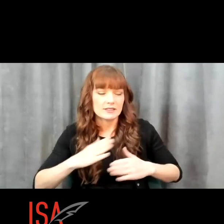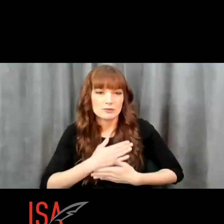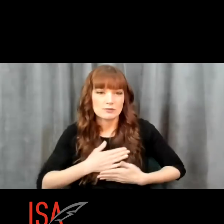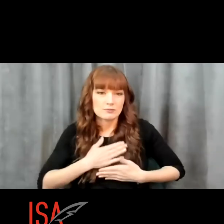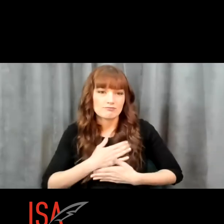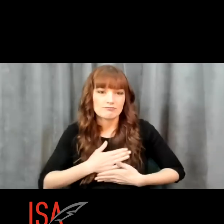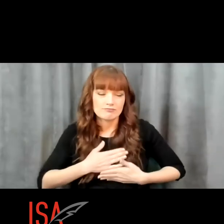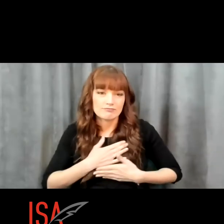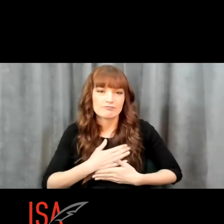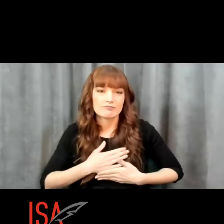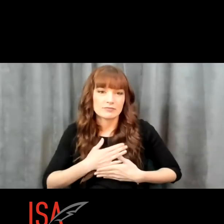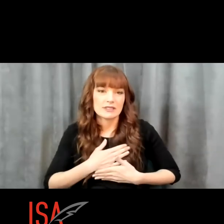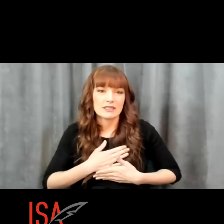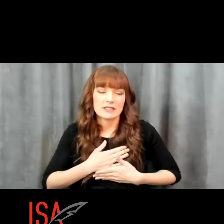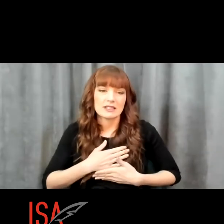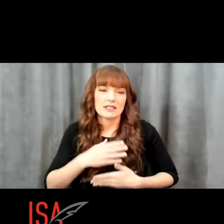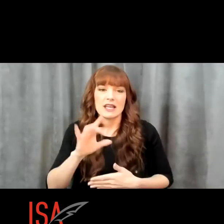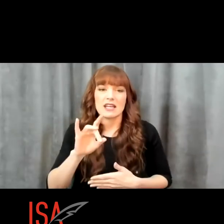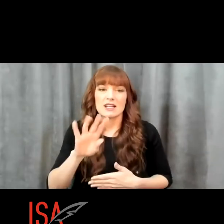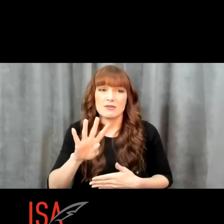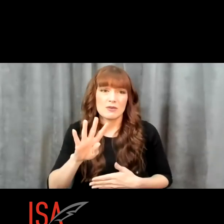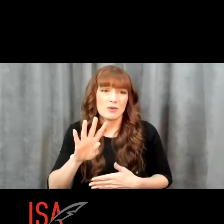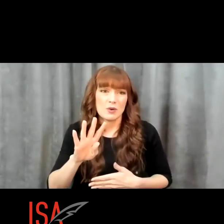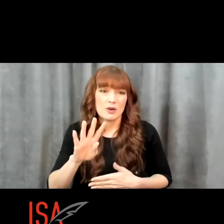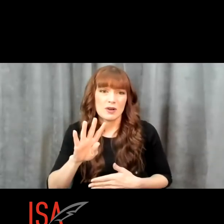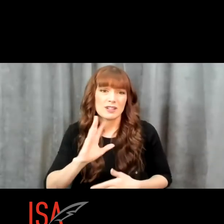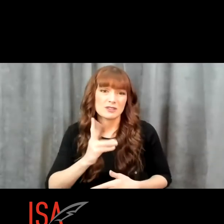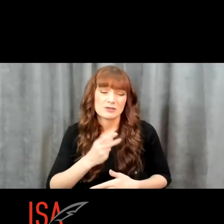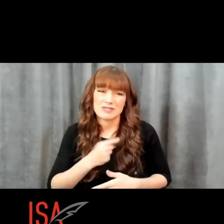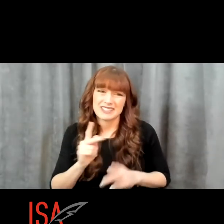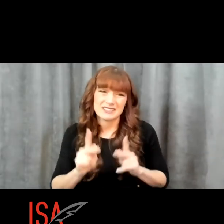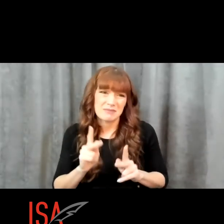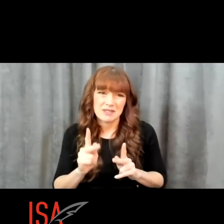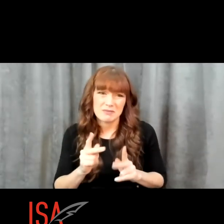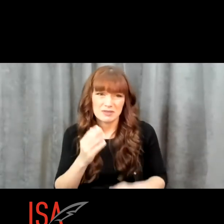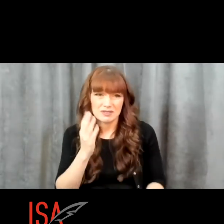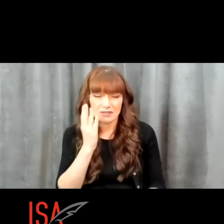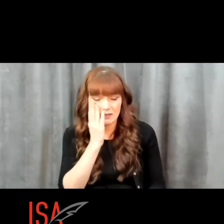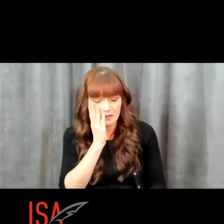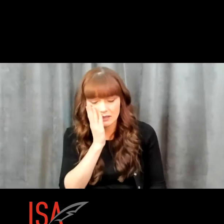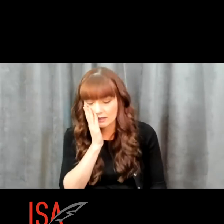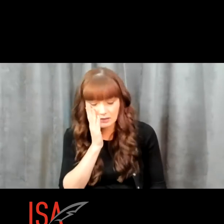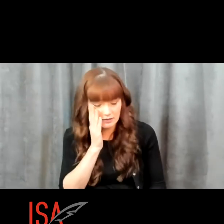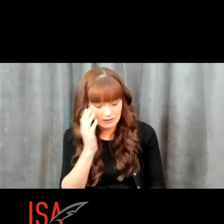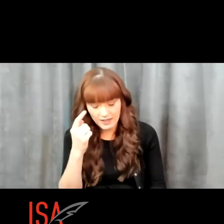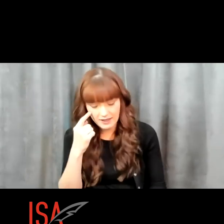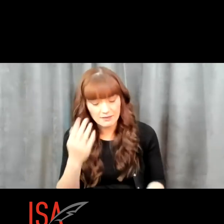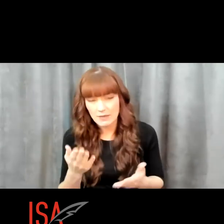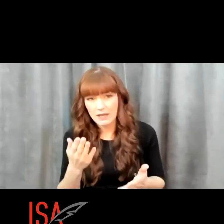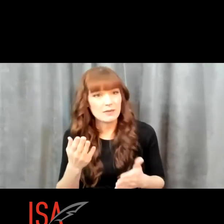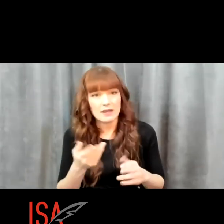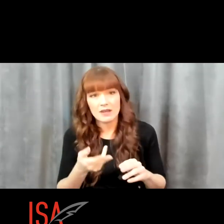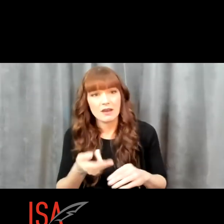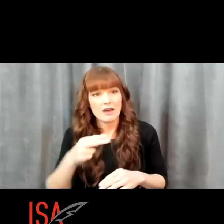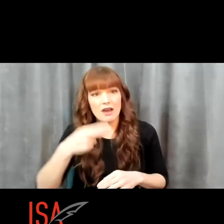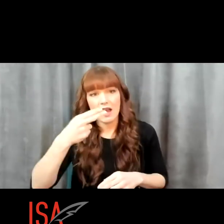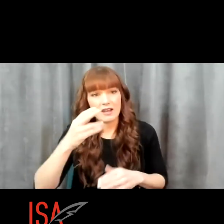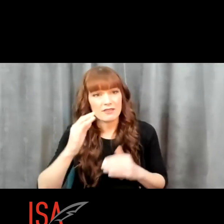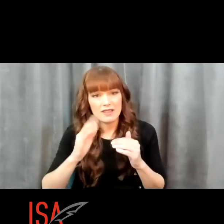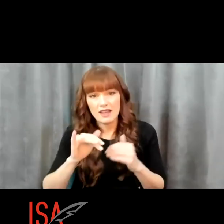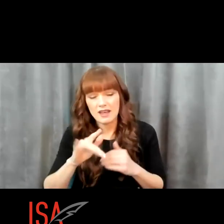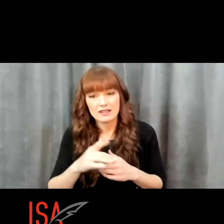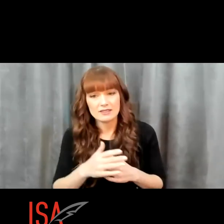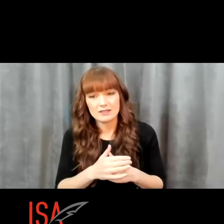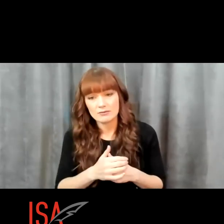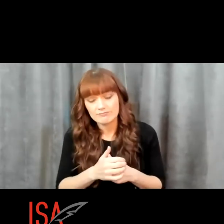34 trans people have been murdered this year. It's like the official count. I suspect it's higher than that. So if everybody could